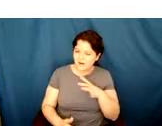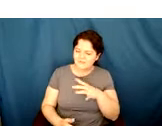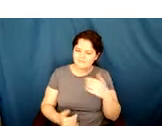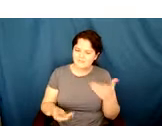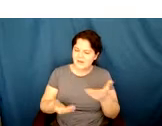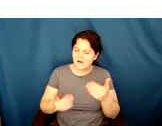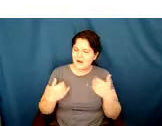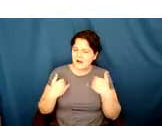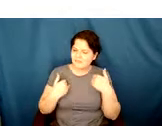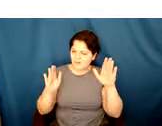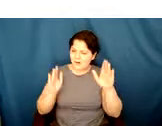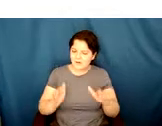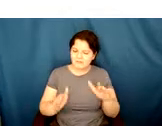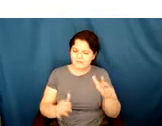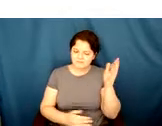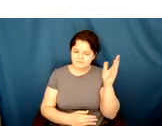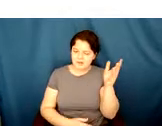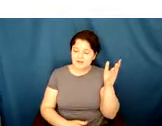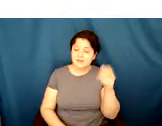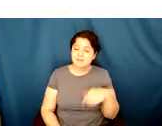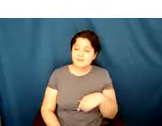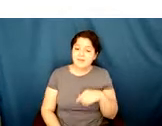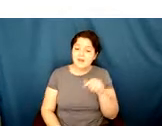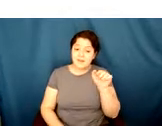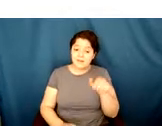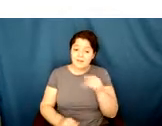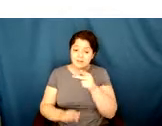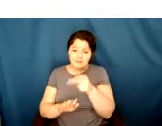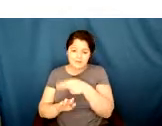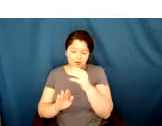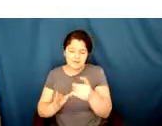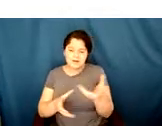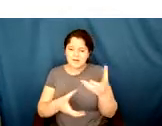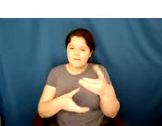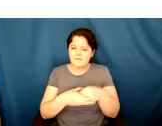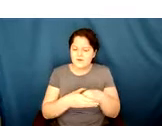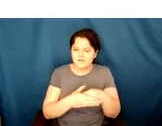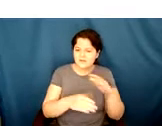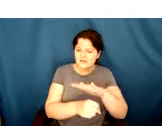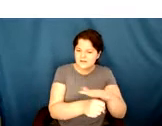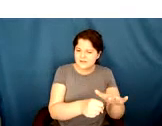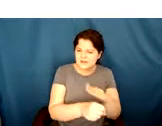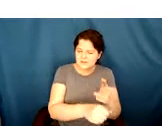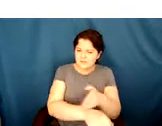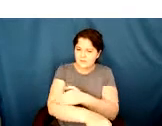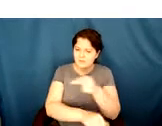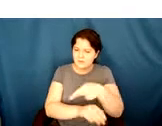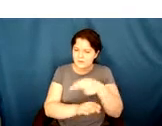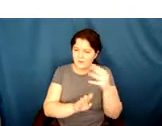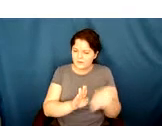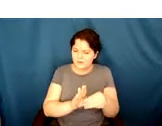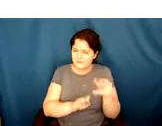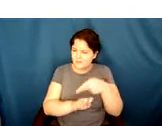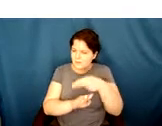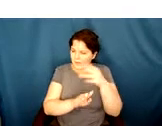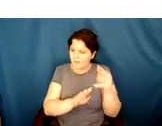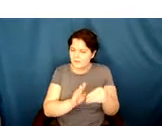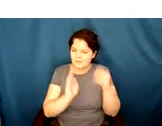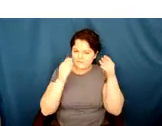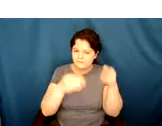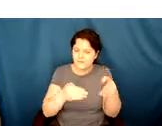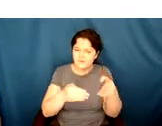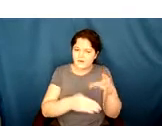to the discussion. This project is part of our station improvement program, which is a program aimed at investing the capital